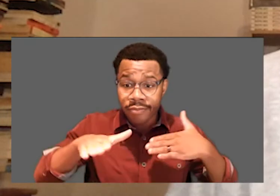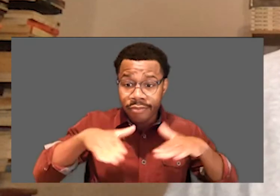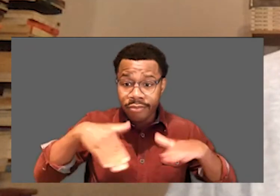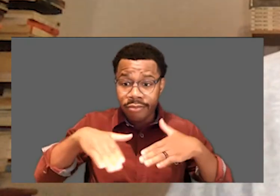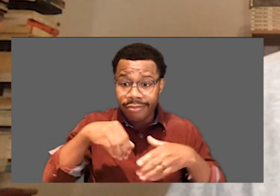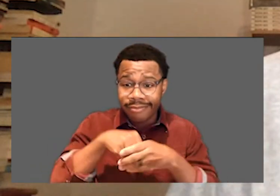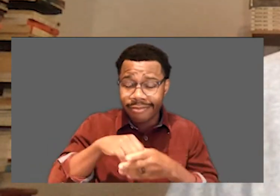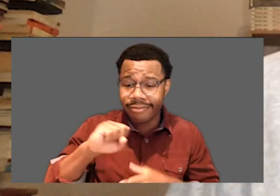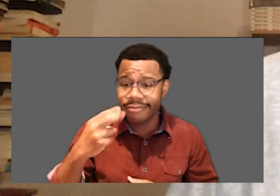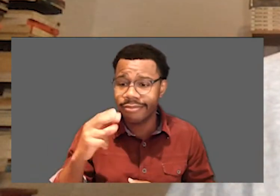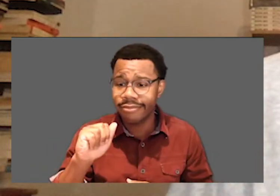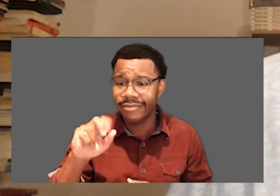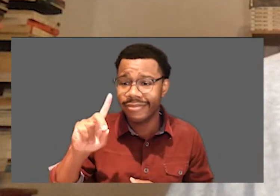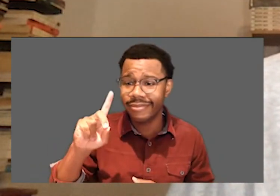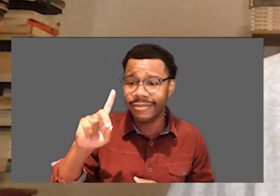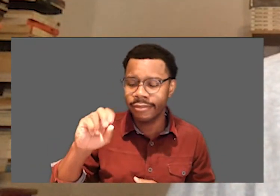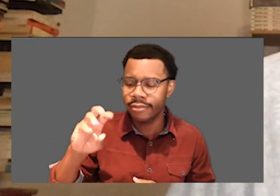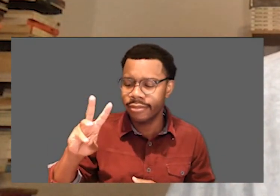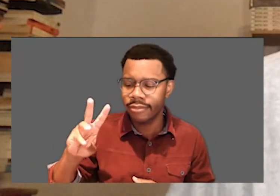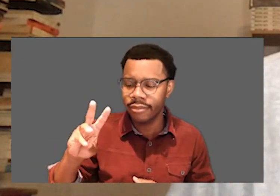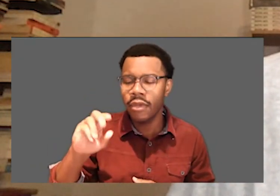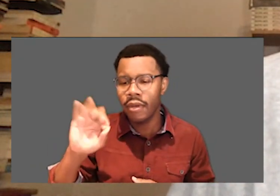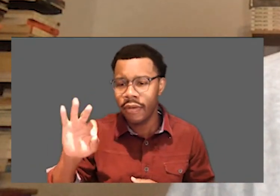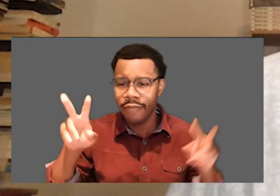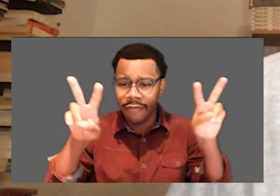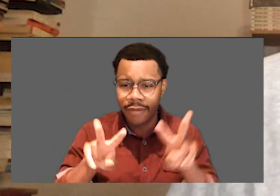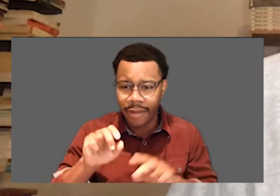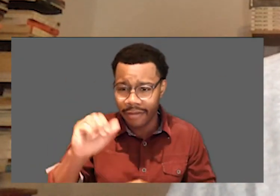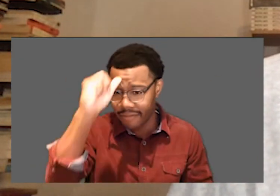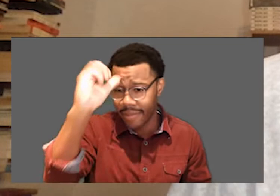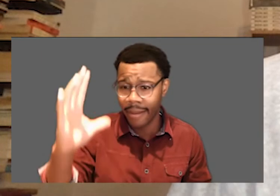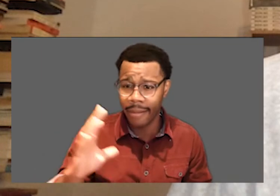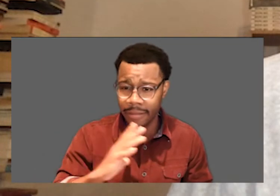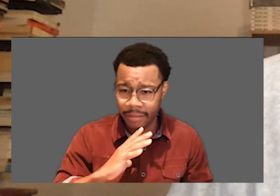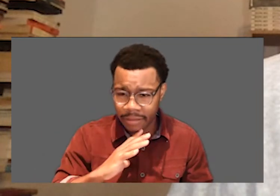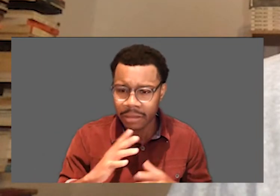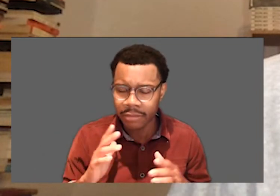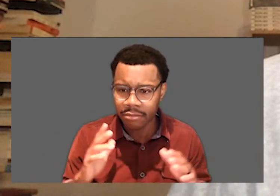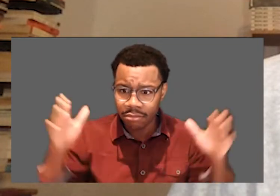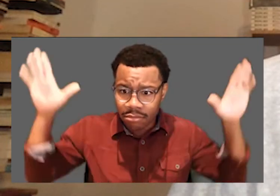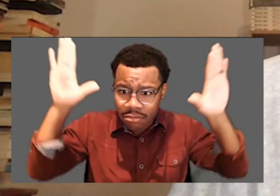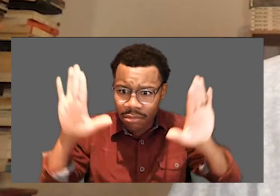Walking in the Shadow of the Valley of Men by Joseph Rosenberger.